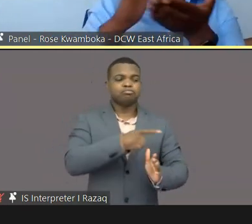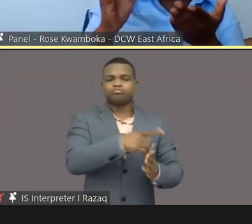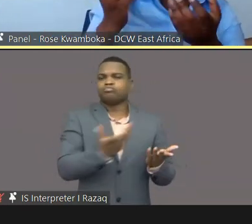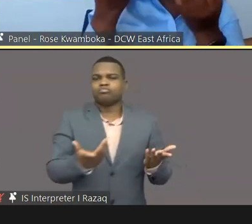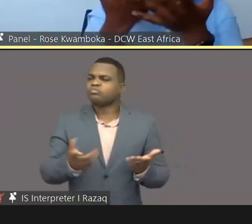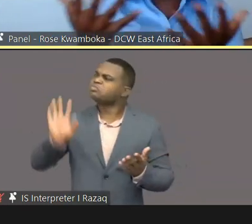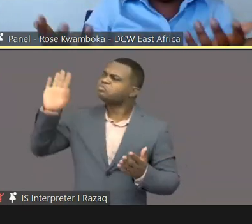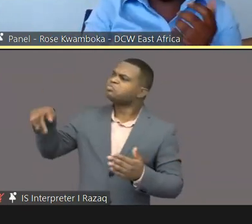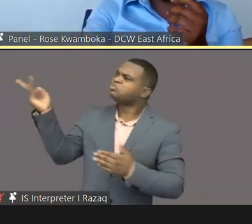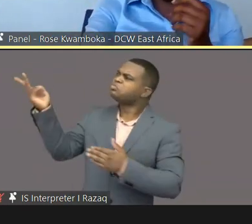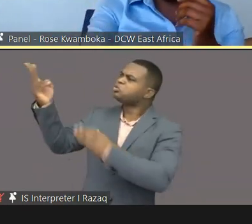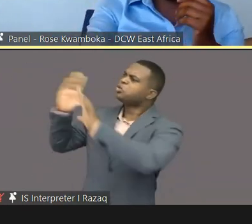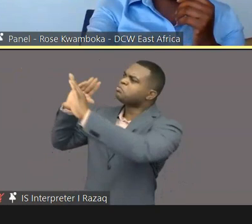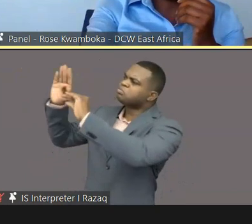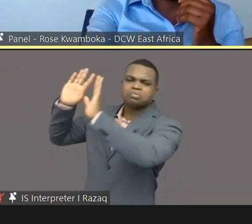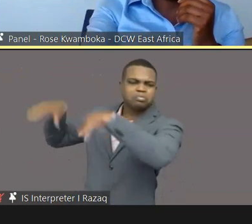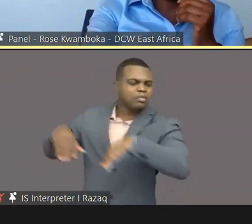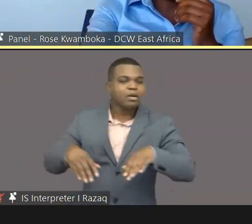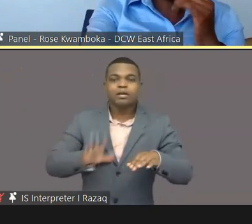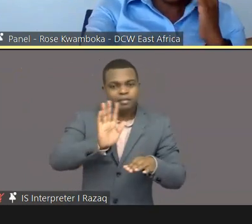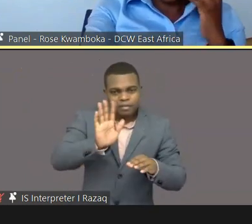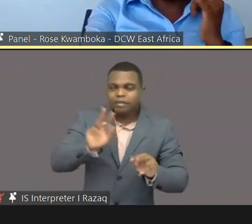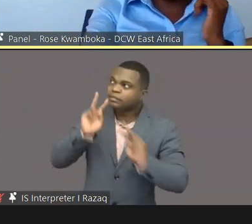they feel, and they will also feel like they're part of something.